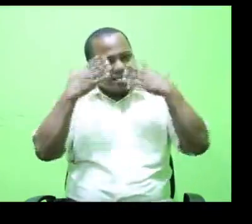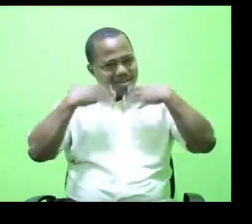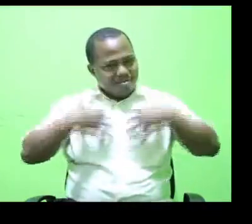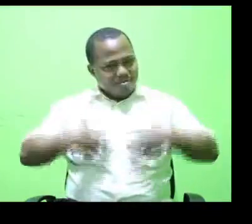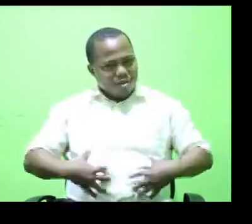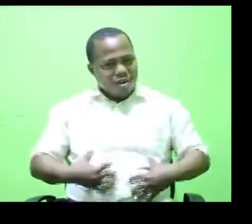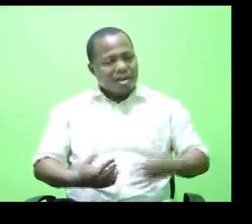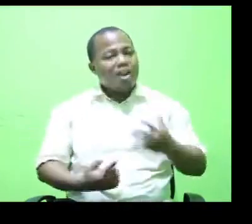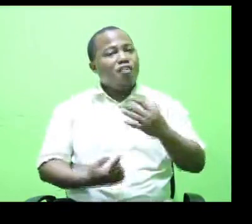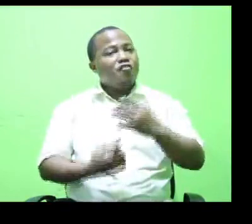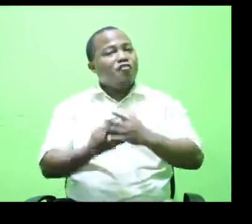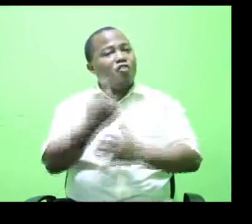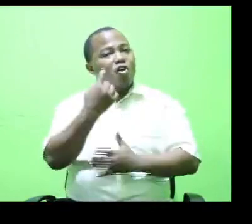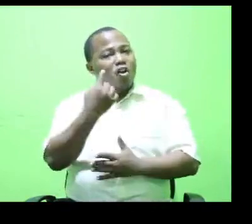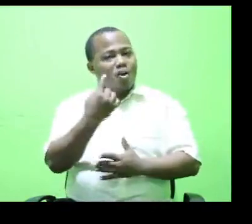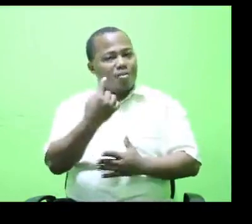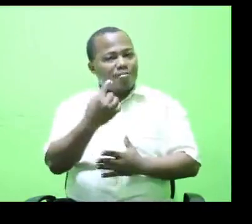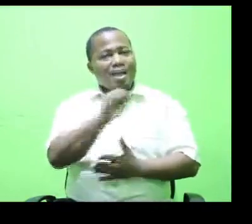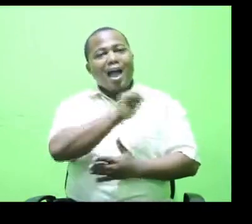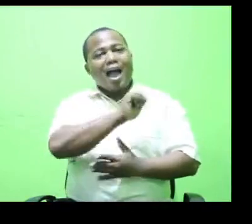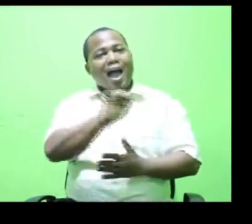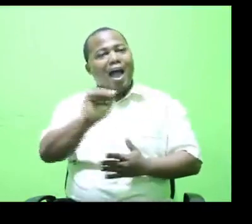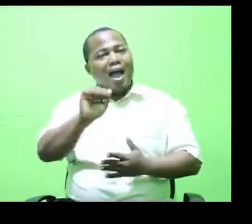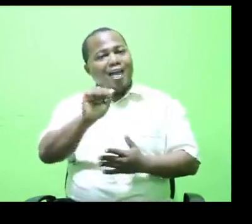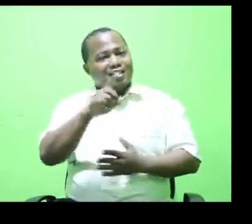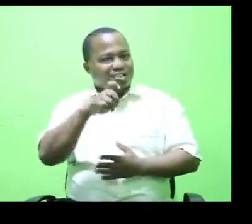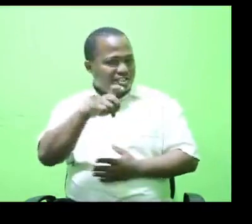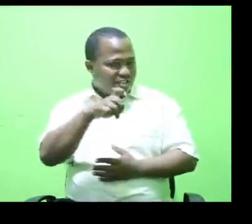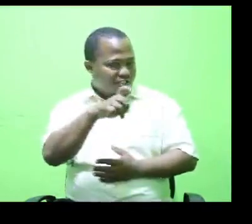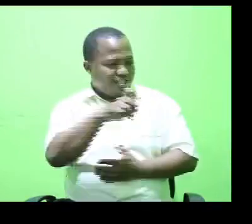Antibodies from antigen.